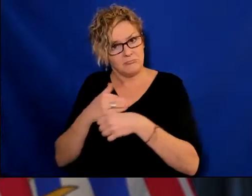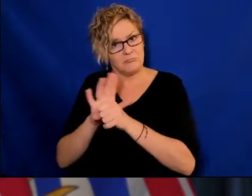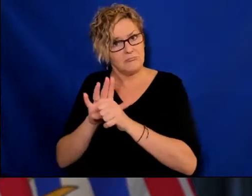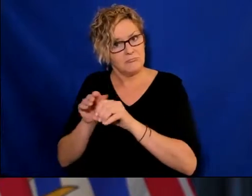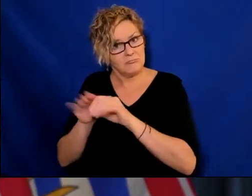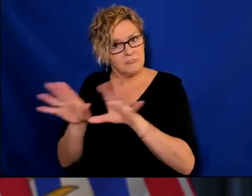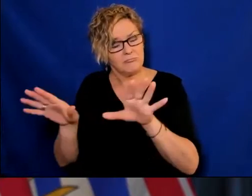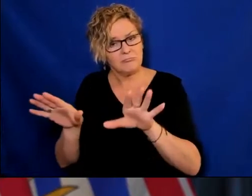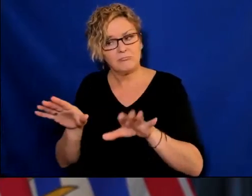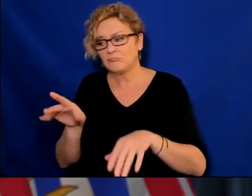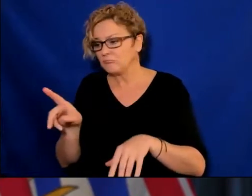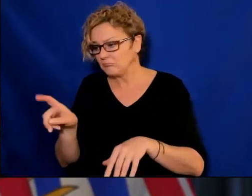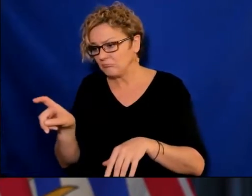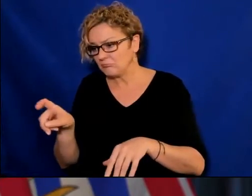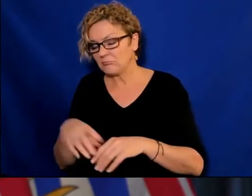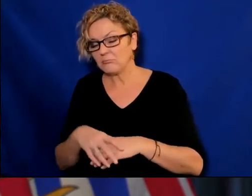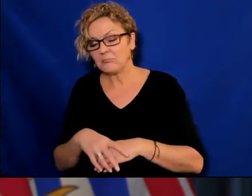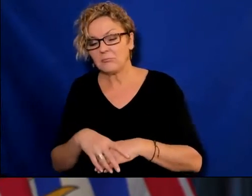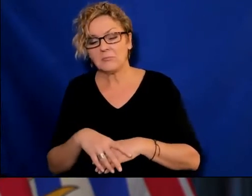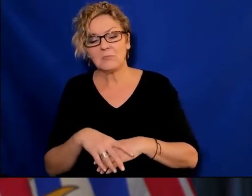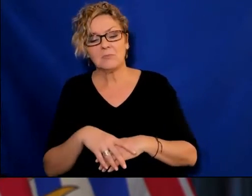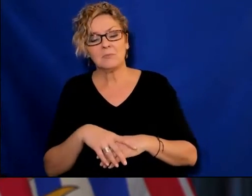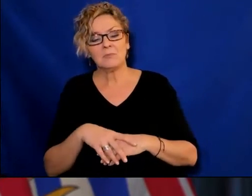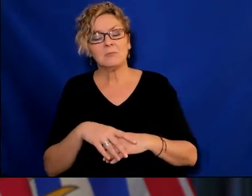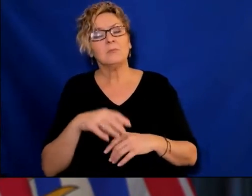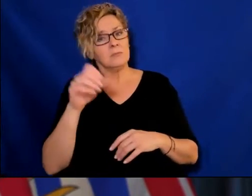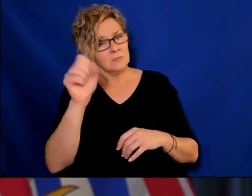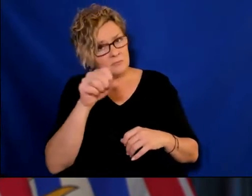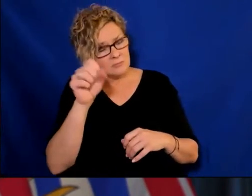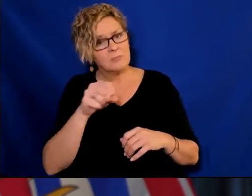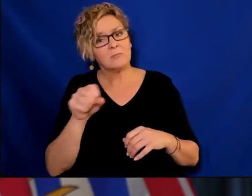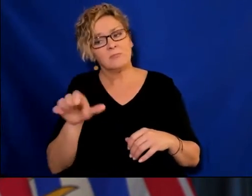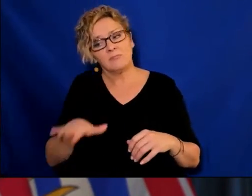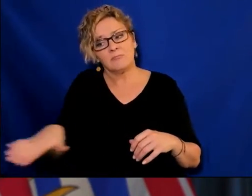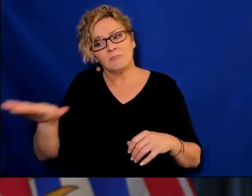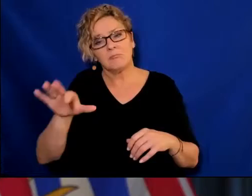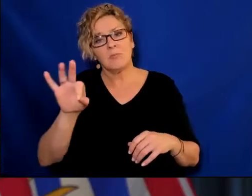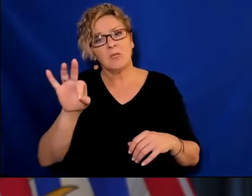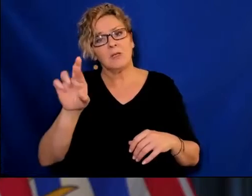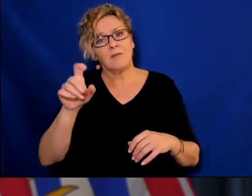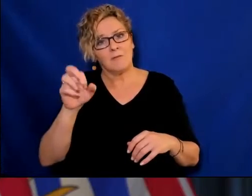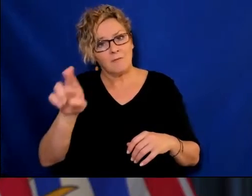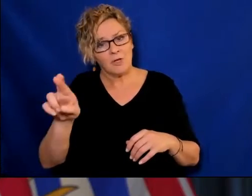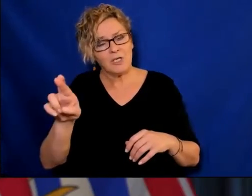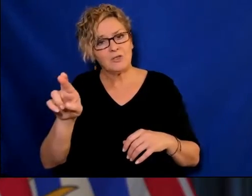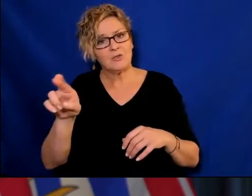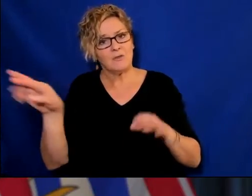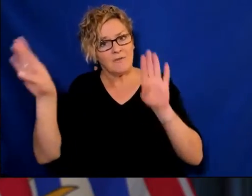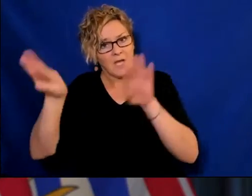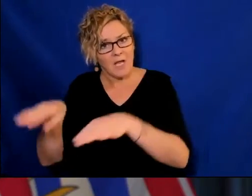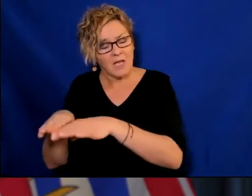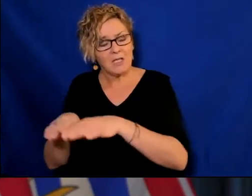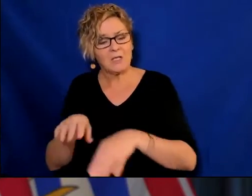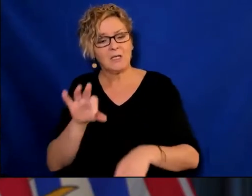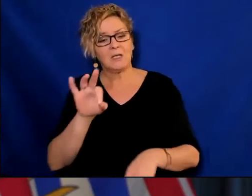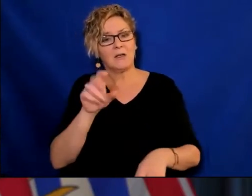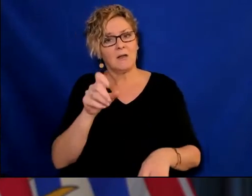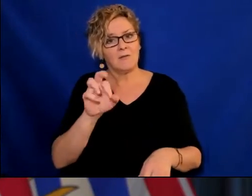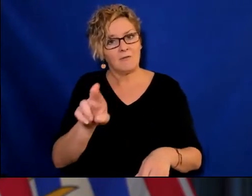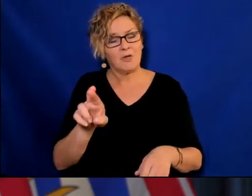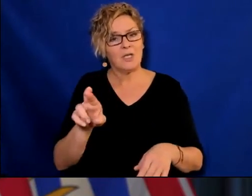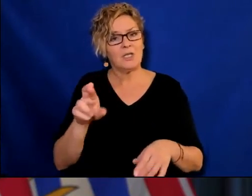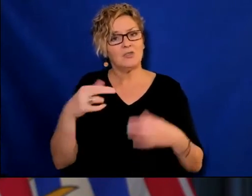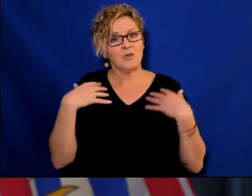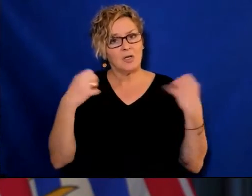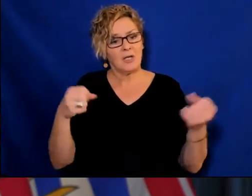Fraser Valley and the Fraser Health Region. But we know that that's where a lot of people of South Asian descent live. And we